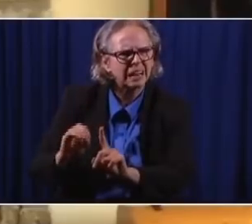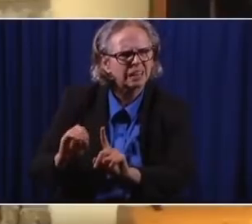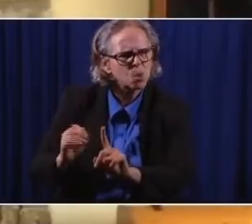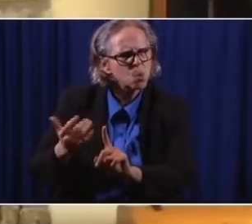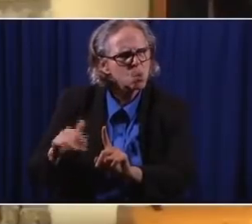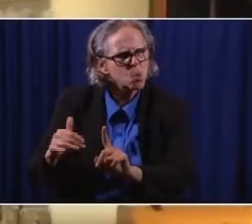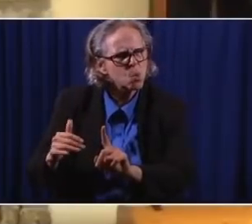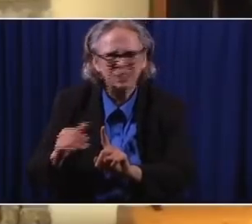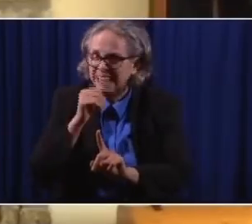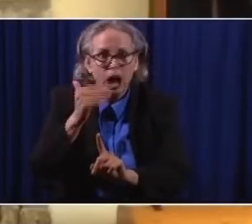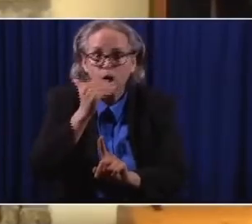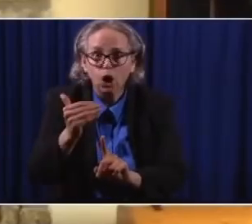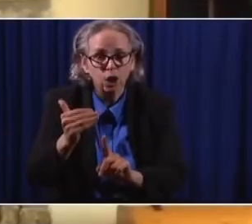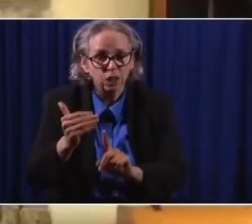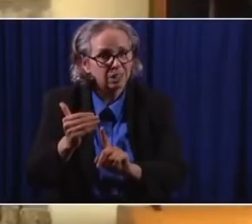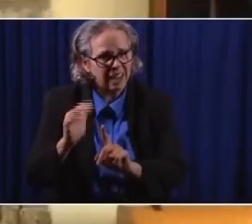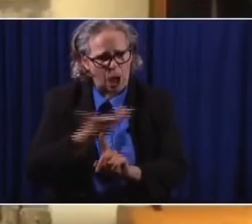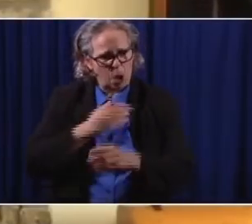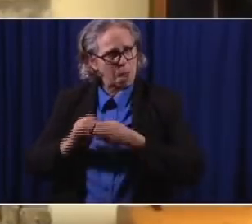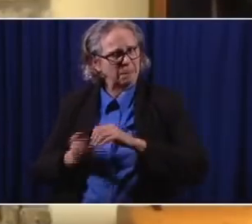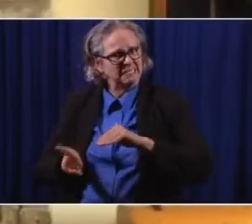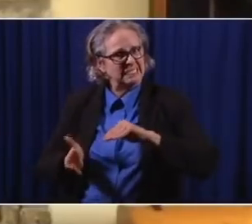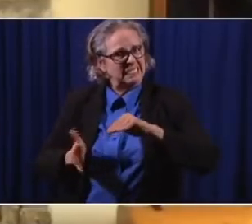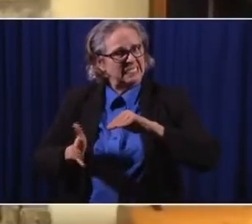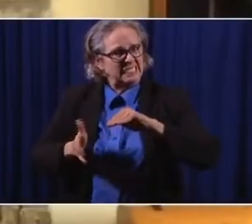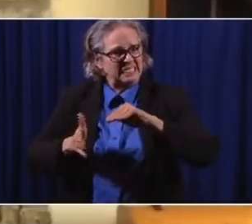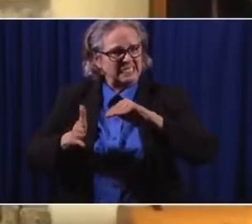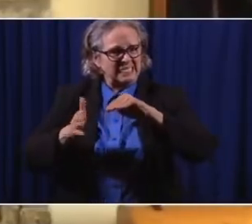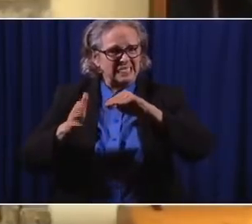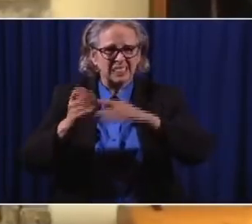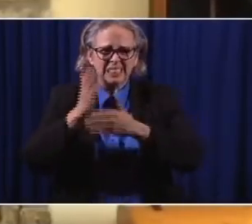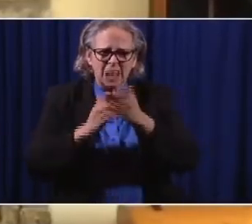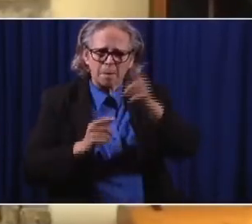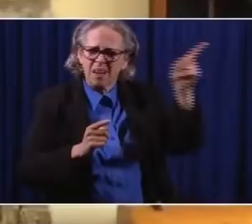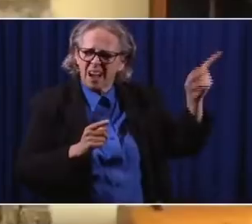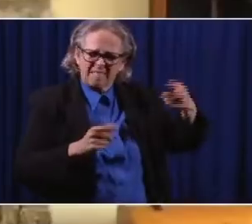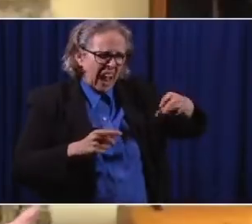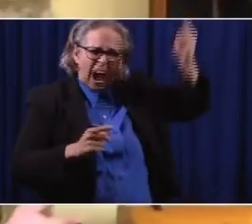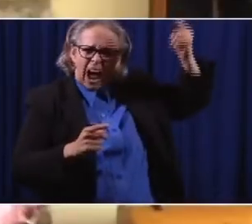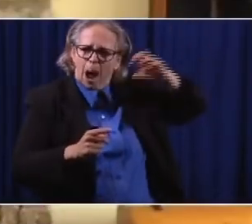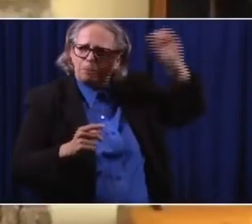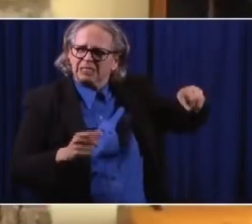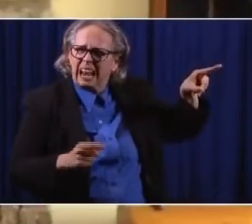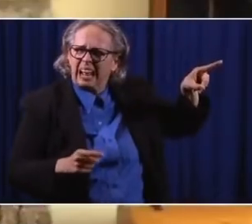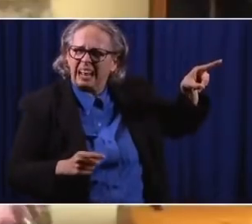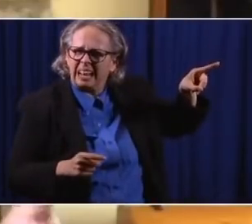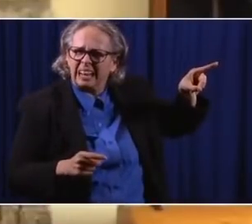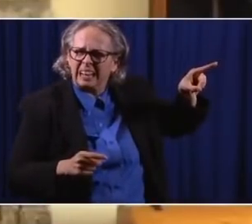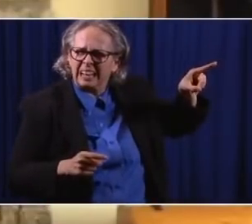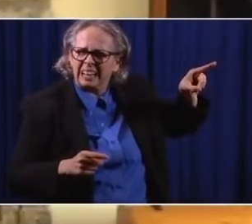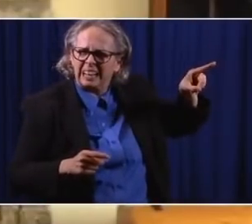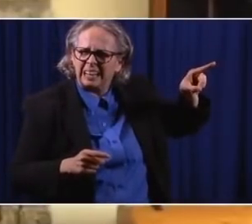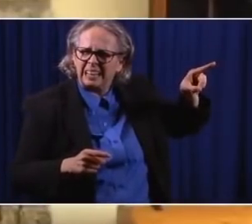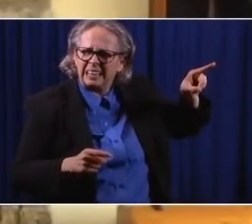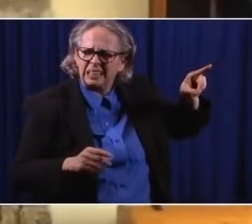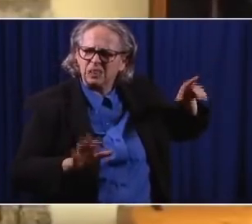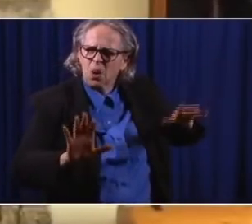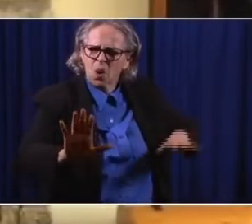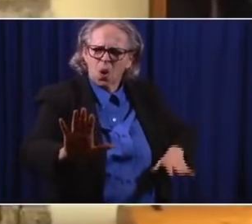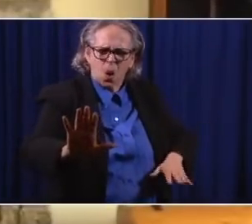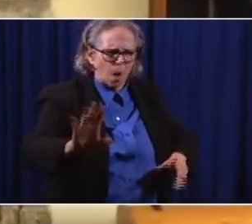where it's very, very high, some people might ask, well, what's the propriety of, having these football players come